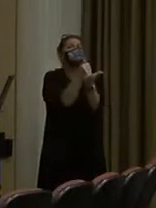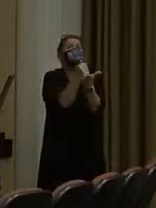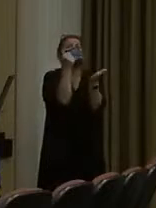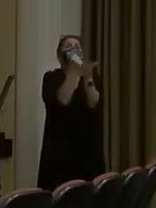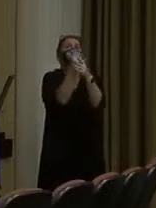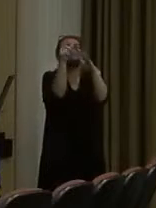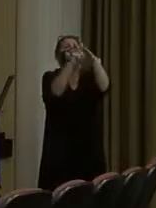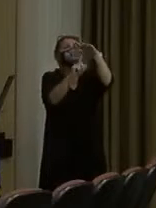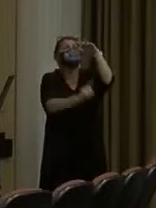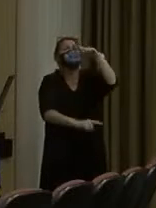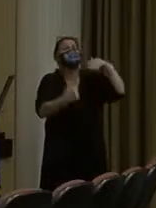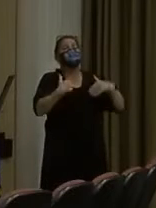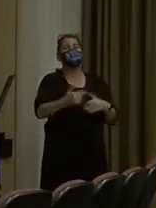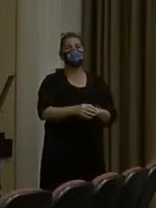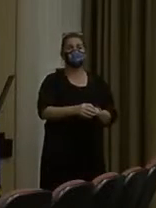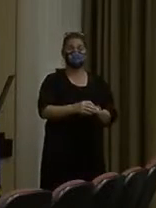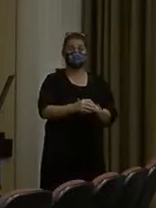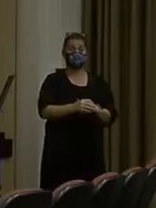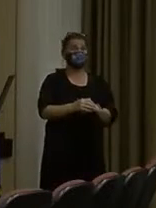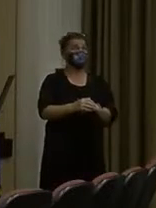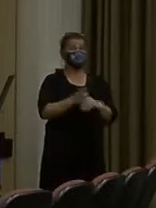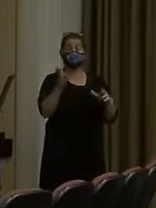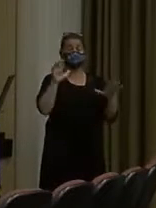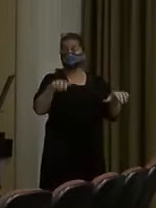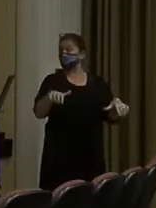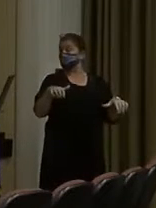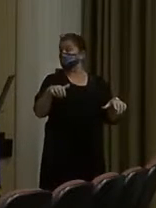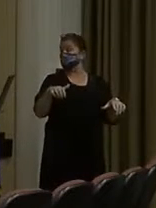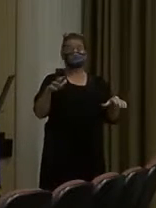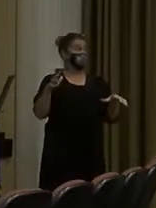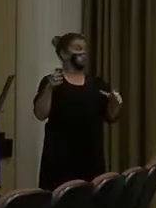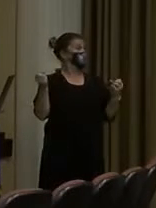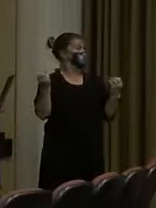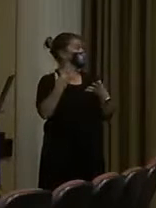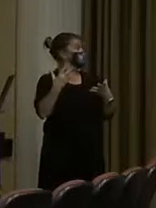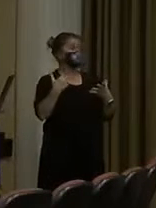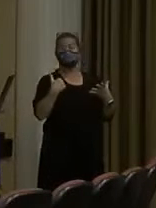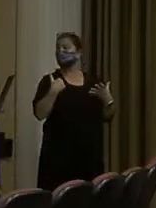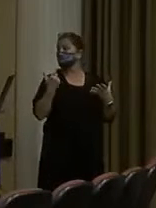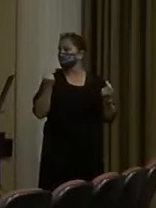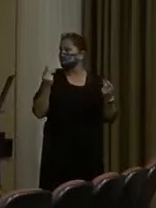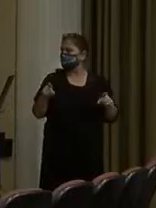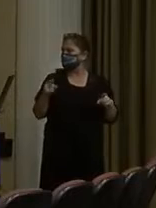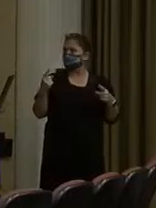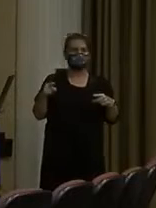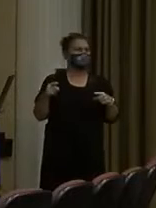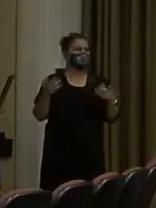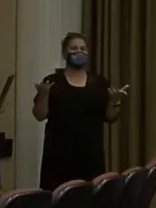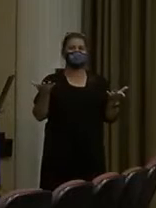I'm drowning. And we're shocked, we're frightened. What is happening?